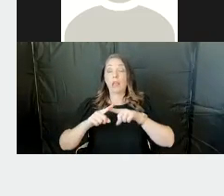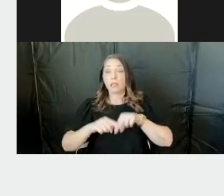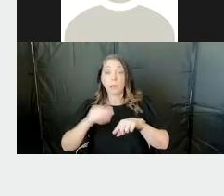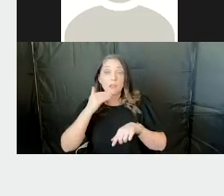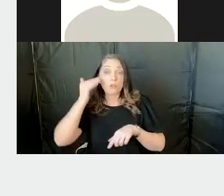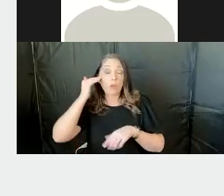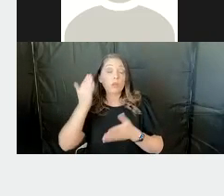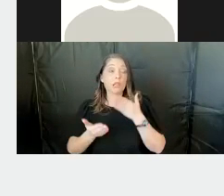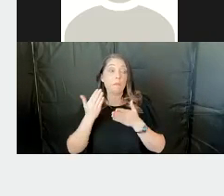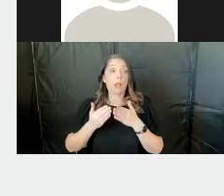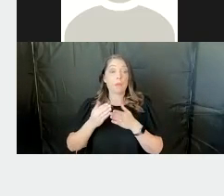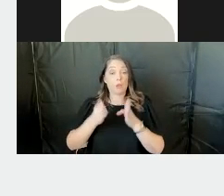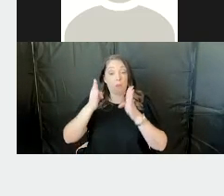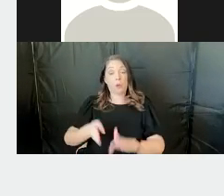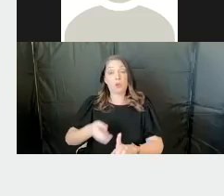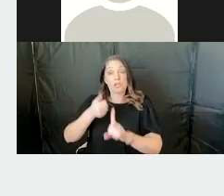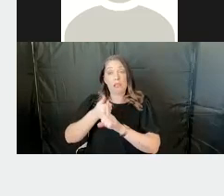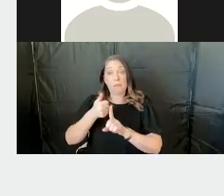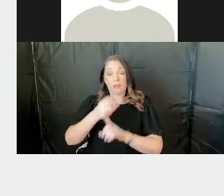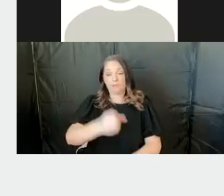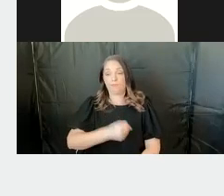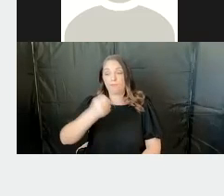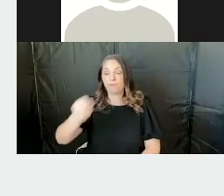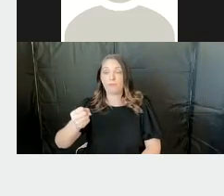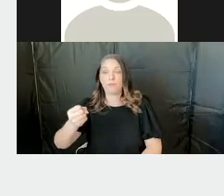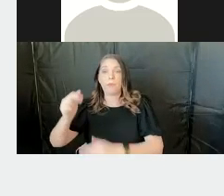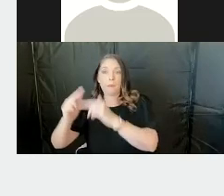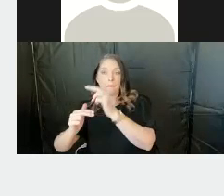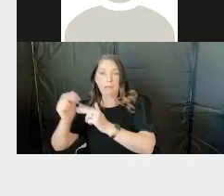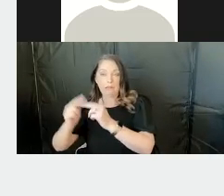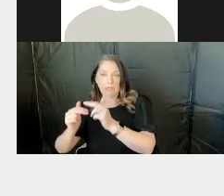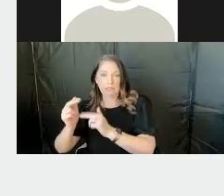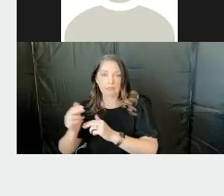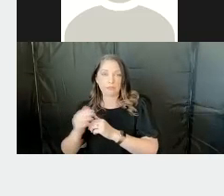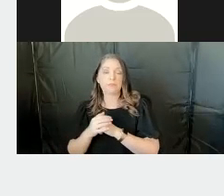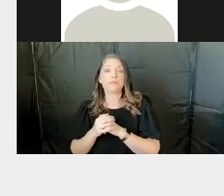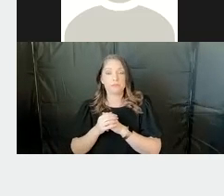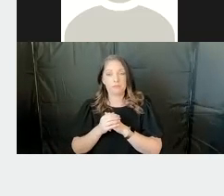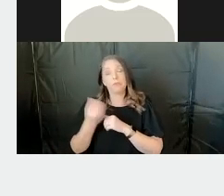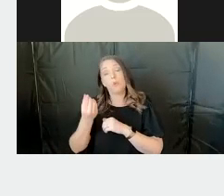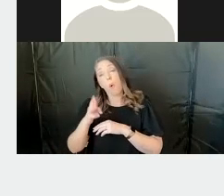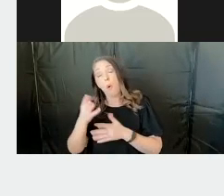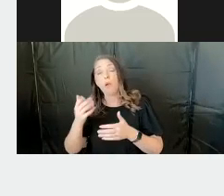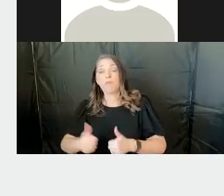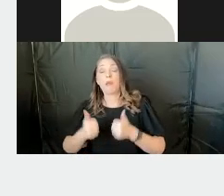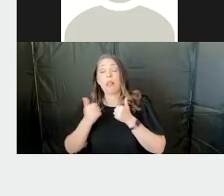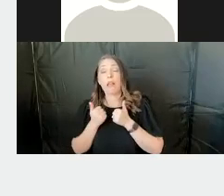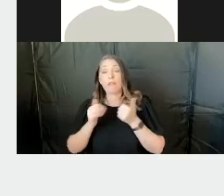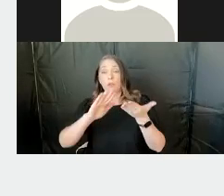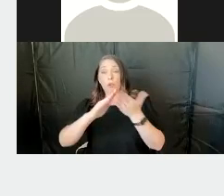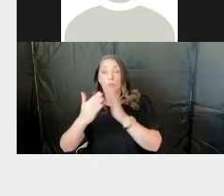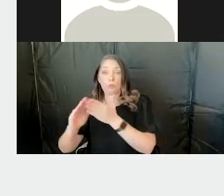to a licensed facility or live in a community setting. Definitions from this slide were taken from the